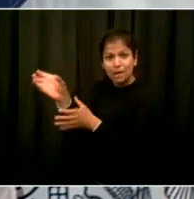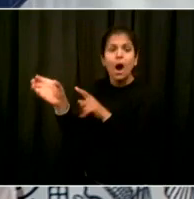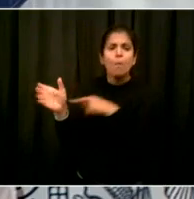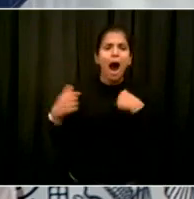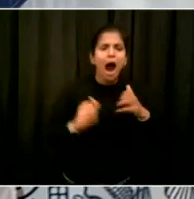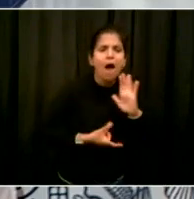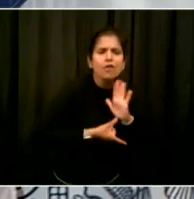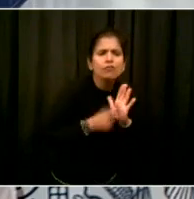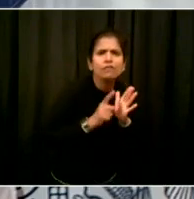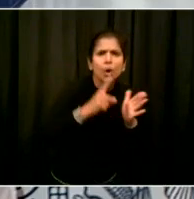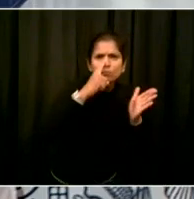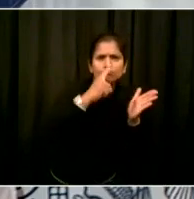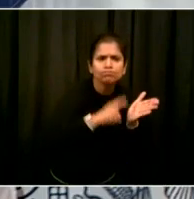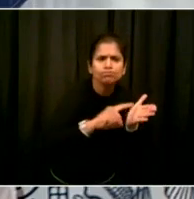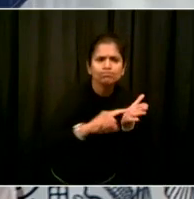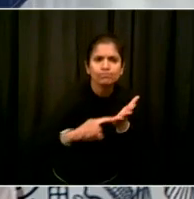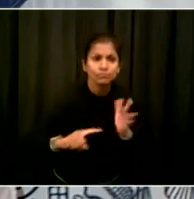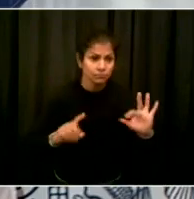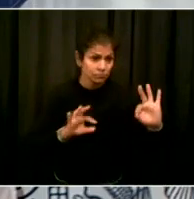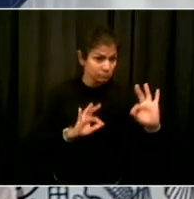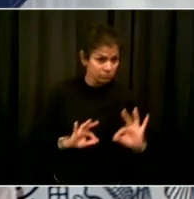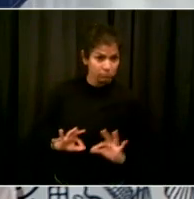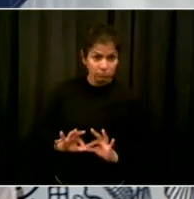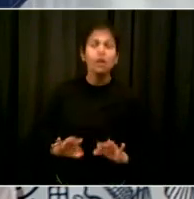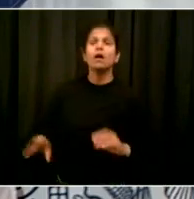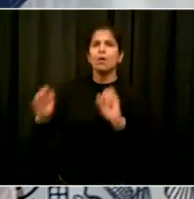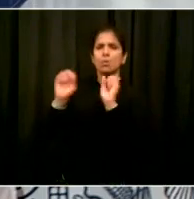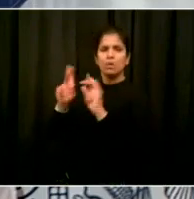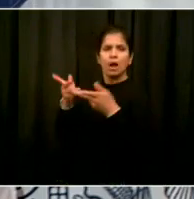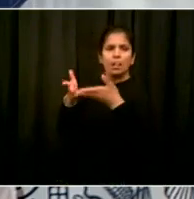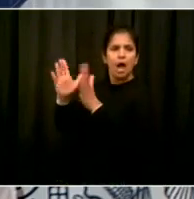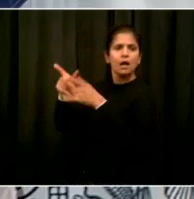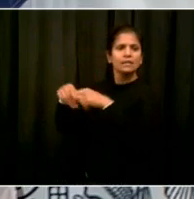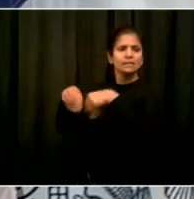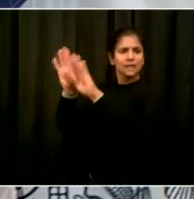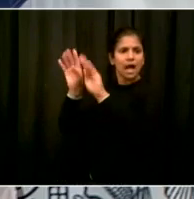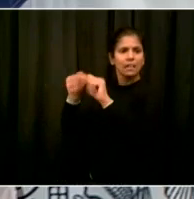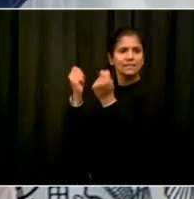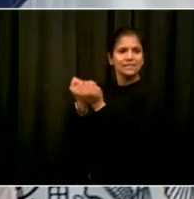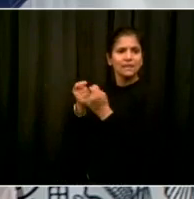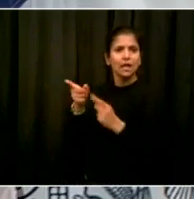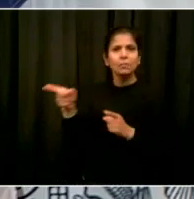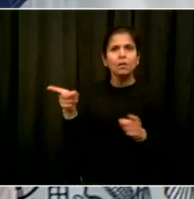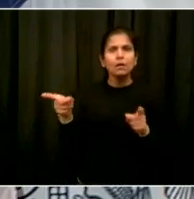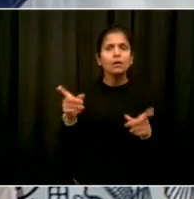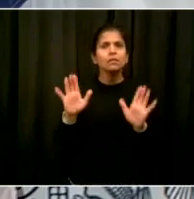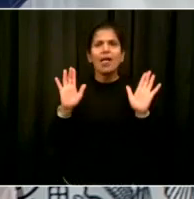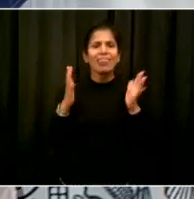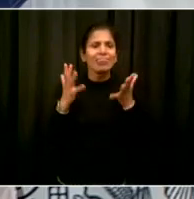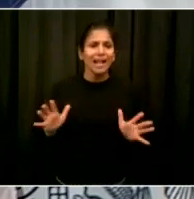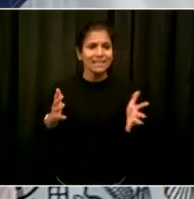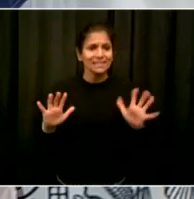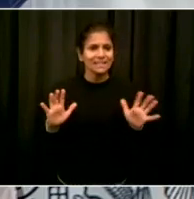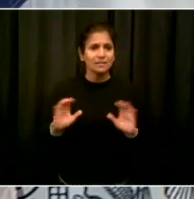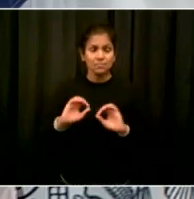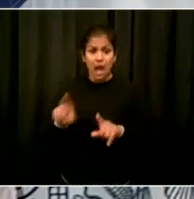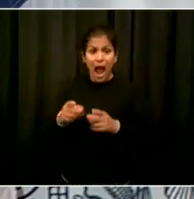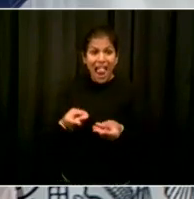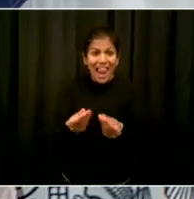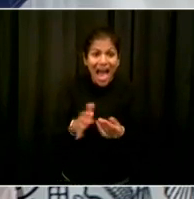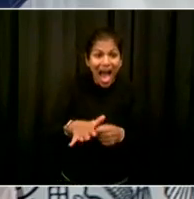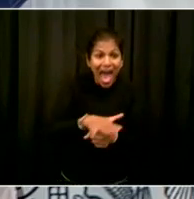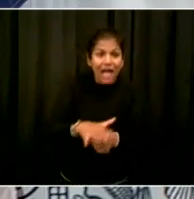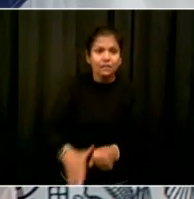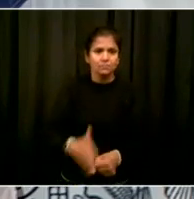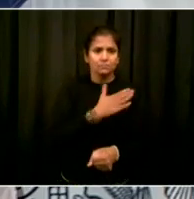of that land. That's all that we're doing, is making sure that we are satisfied under the law. And that process will